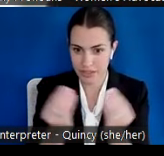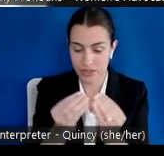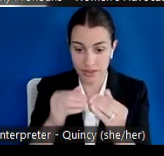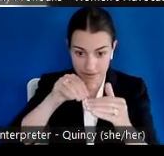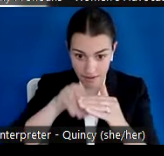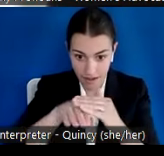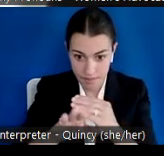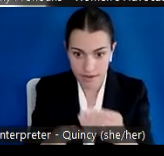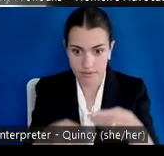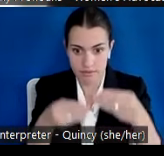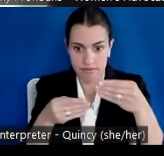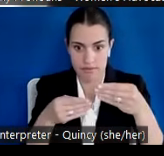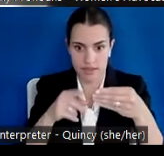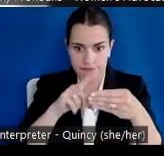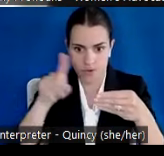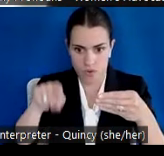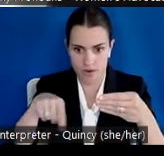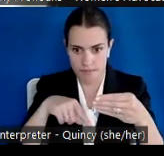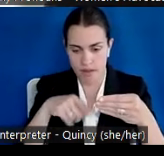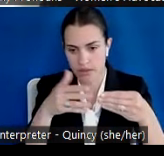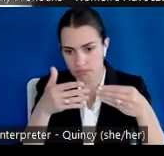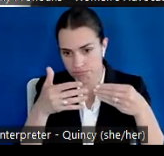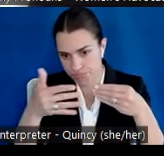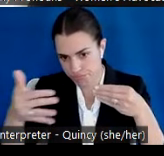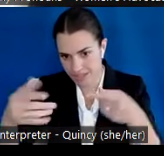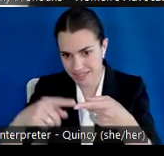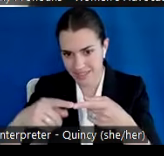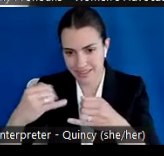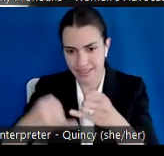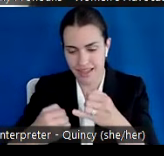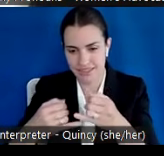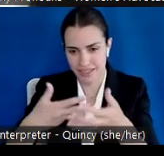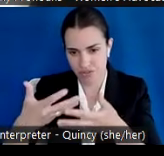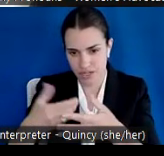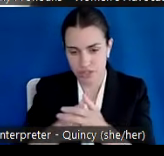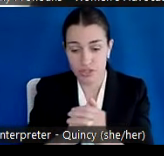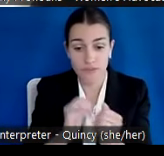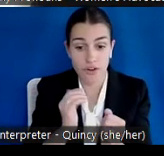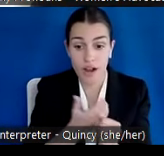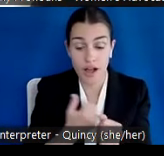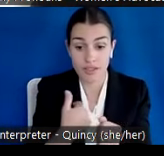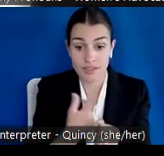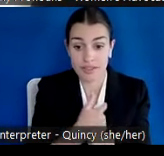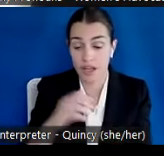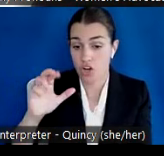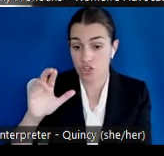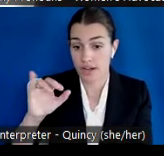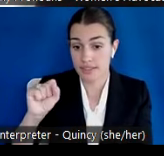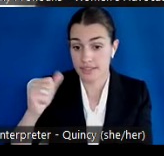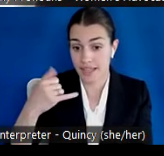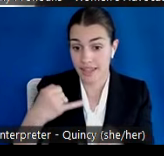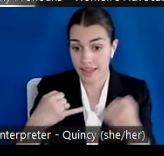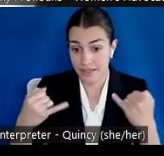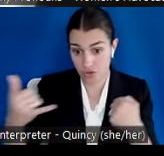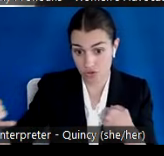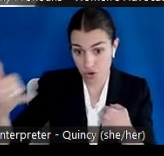the way through until their last interaction. So for us at the shelter, it might be our crisis line. Where they're calling us and connecting